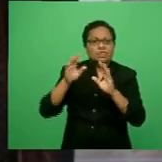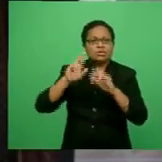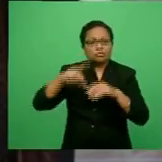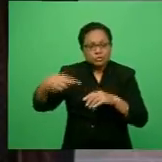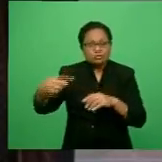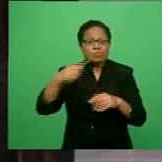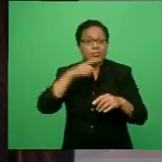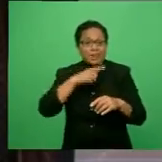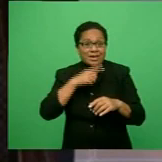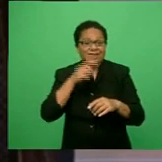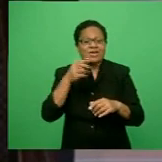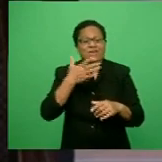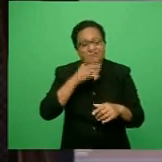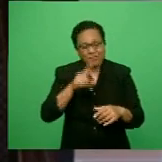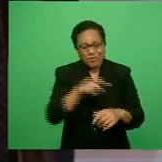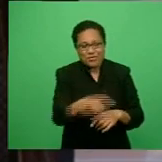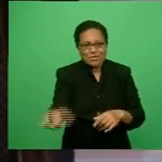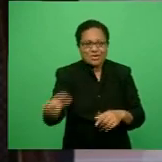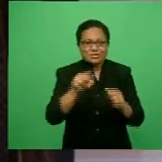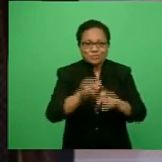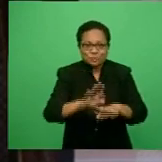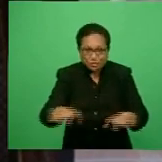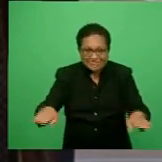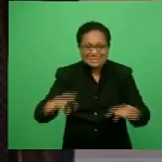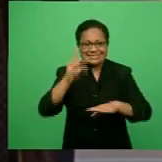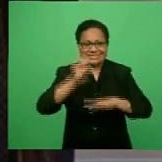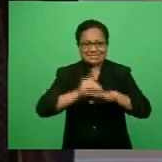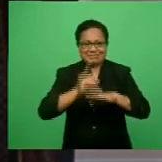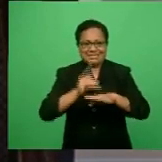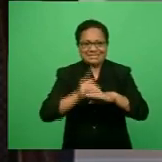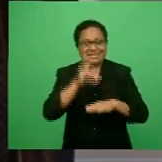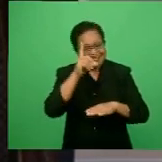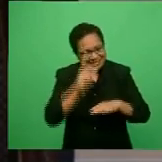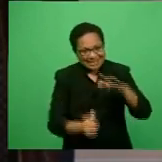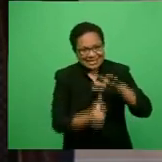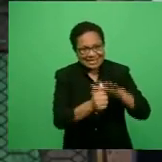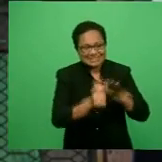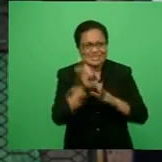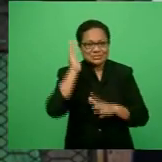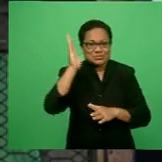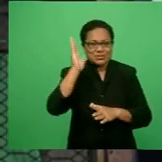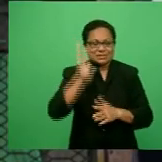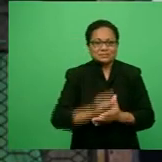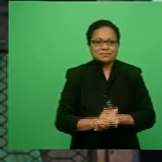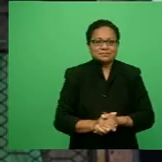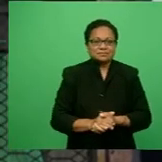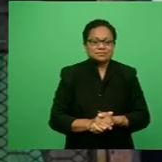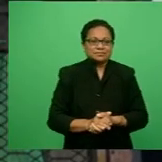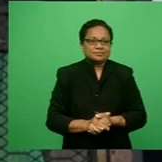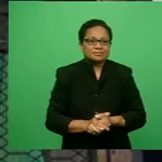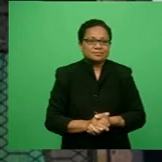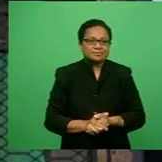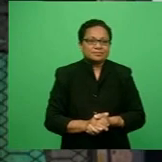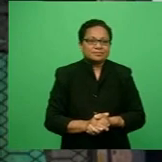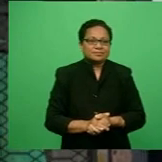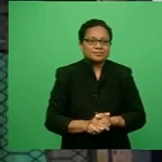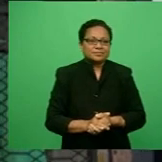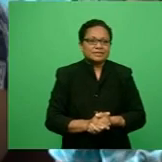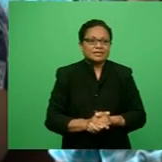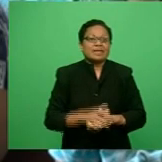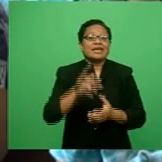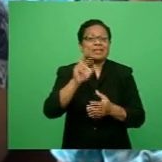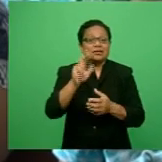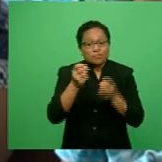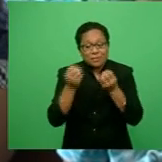is provided to all Fijians. And it's very pleasing to learn that the government grant has been worthily